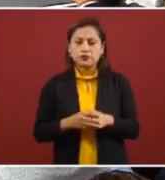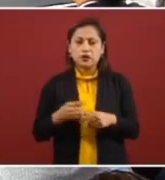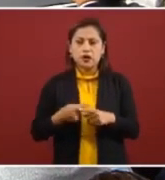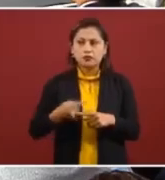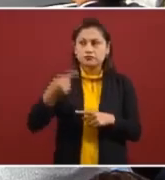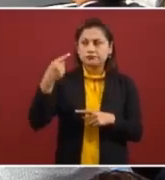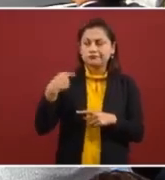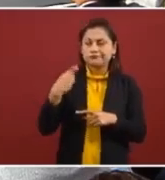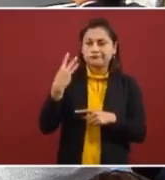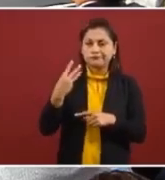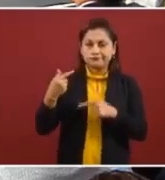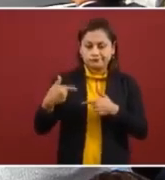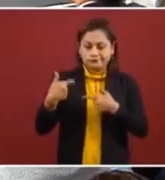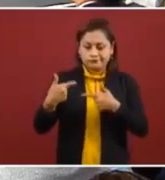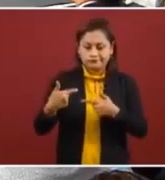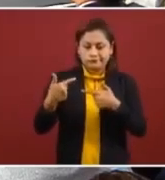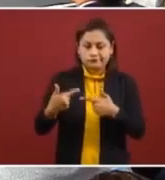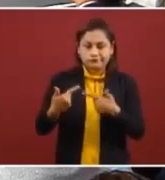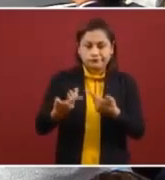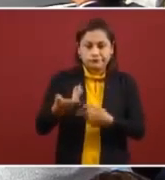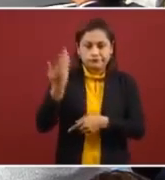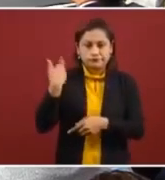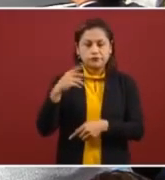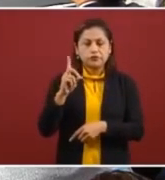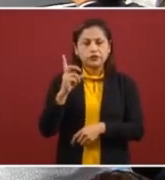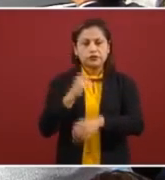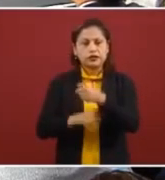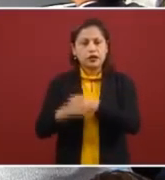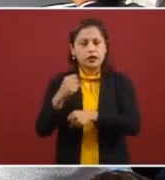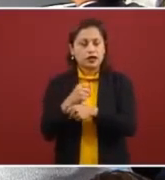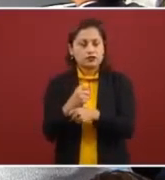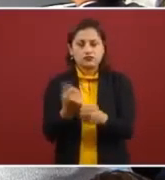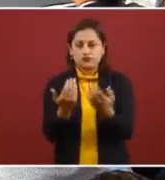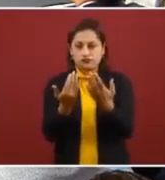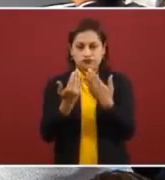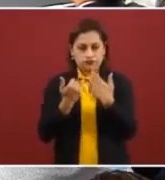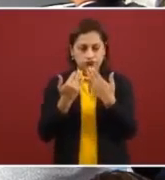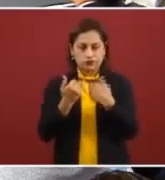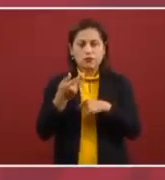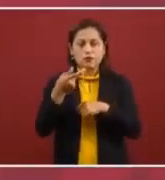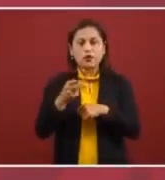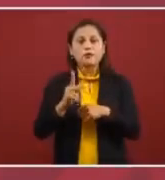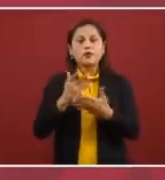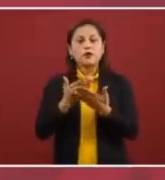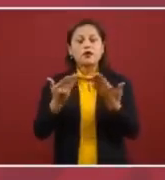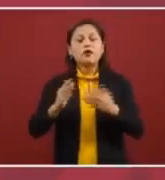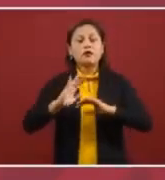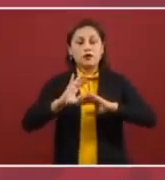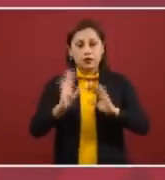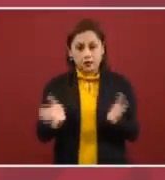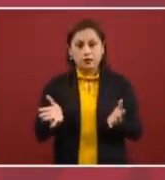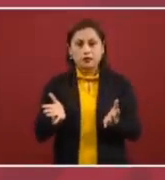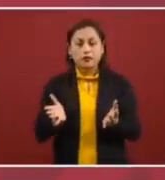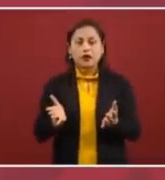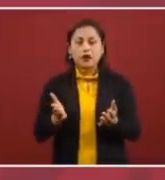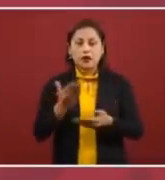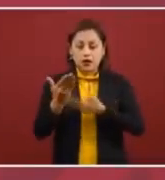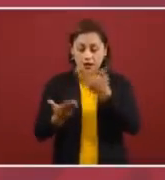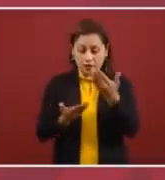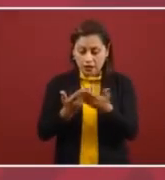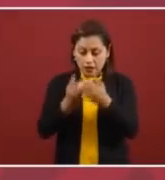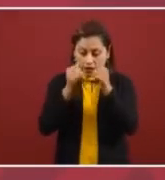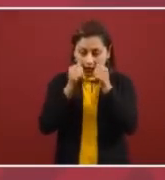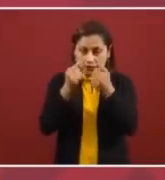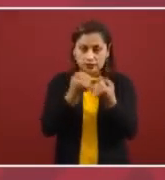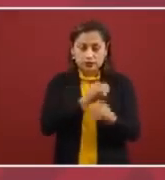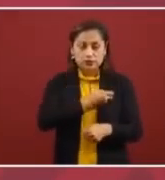which had not been given in the past three generations, which is to reorganize the services of